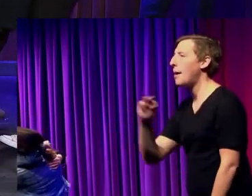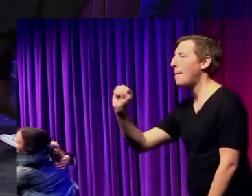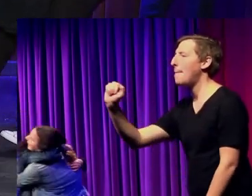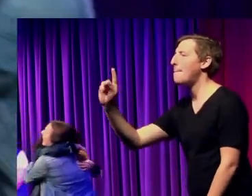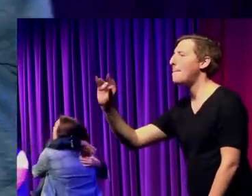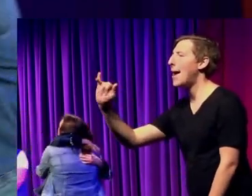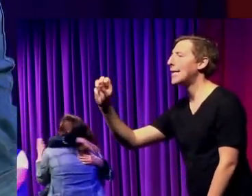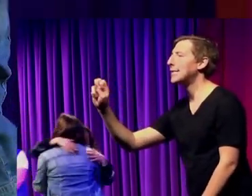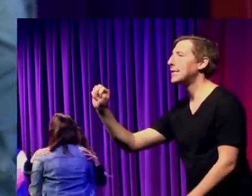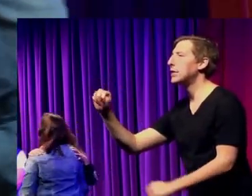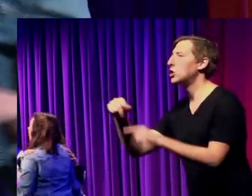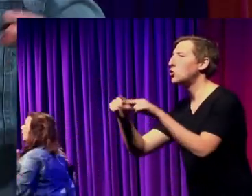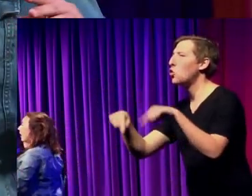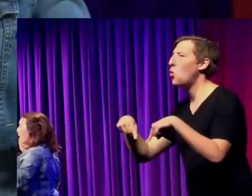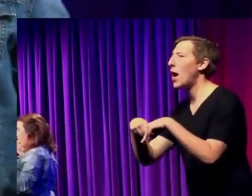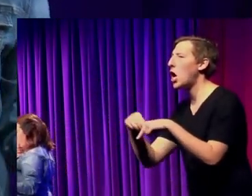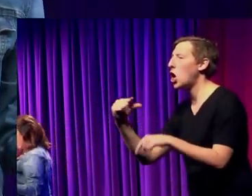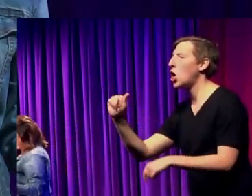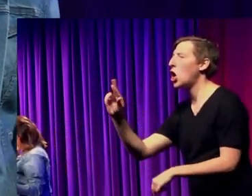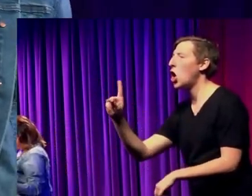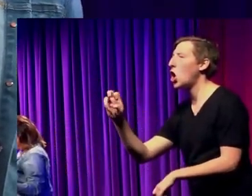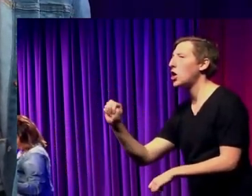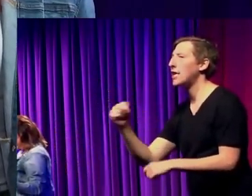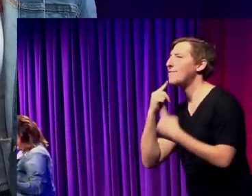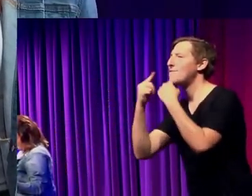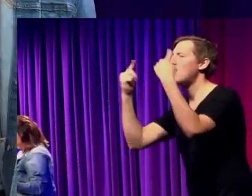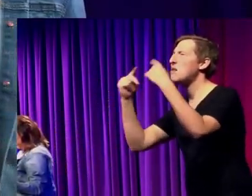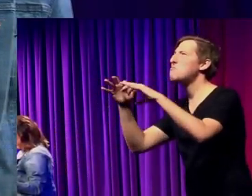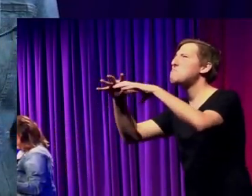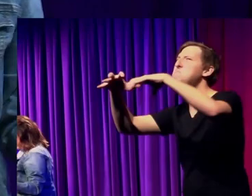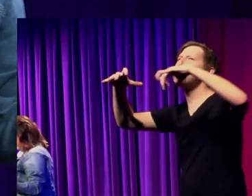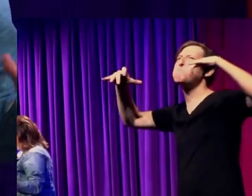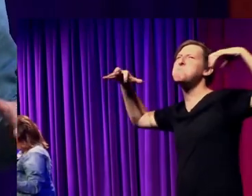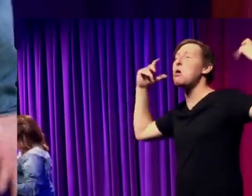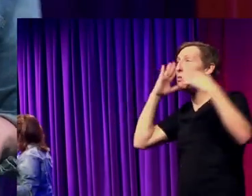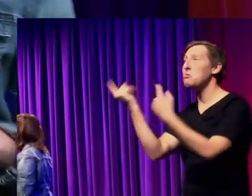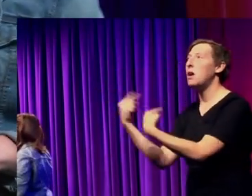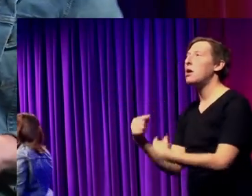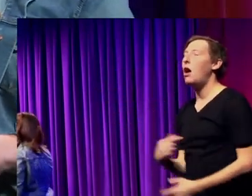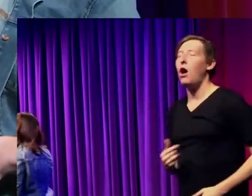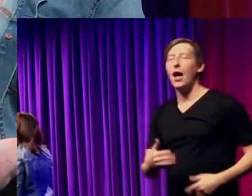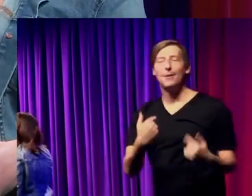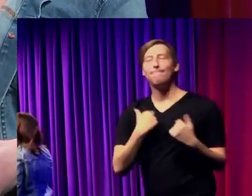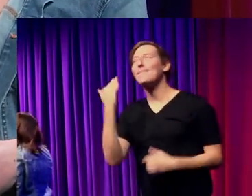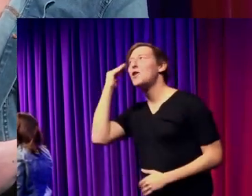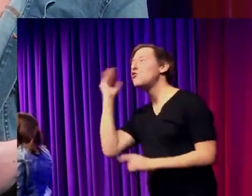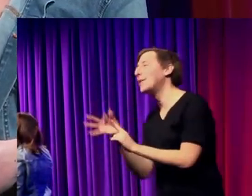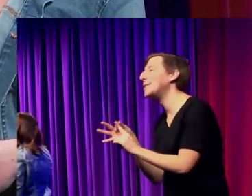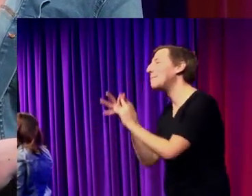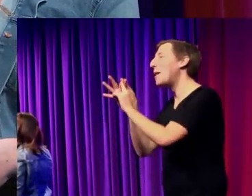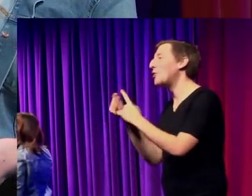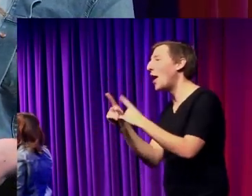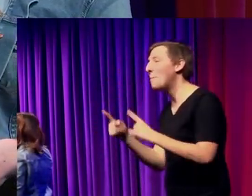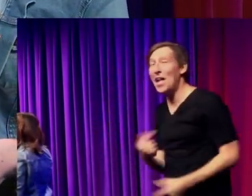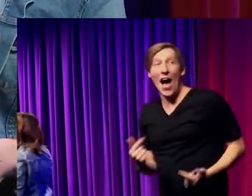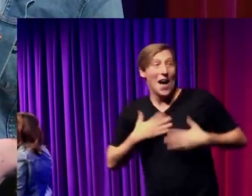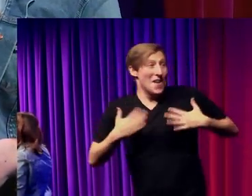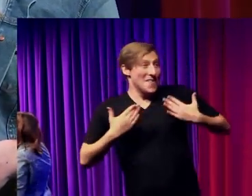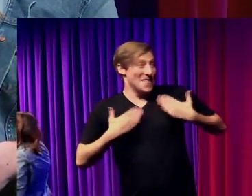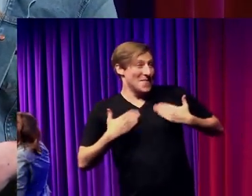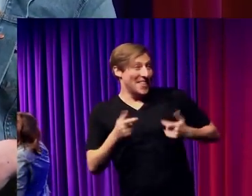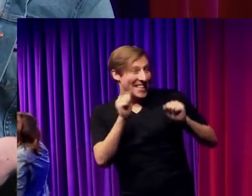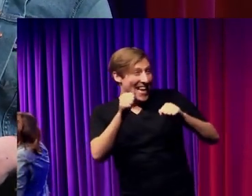Oh my god, thank goodness. I can't believe it. I just, you know, I knew this was going to be a special event, so